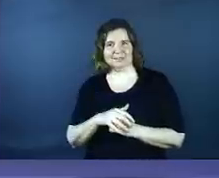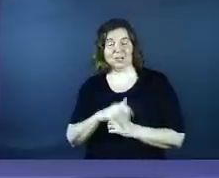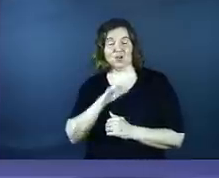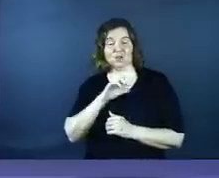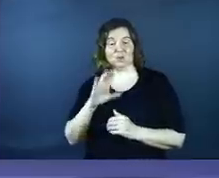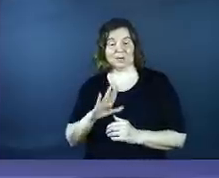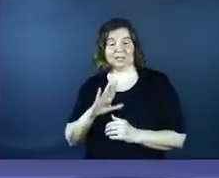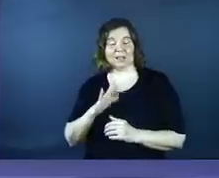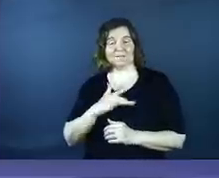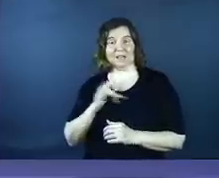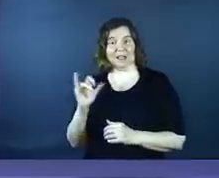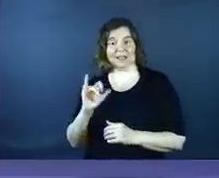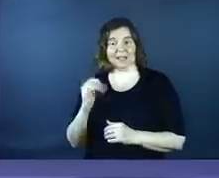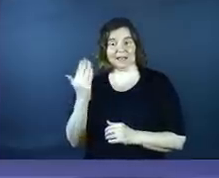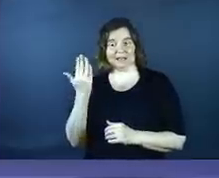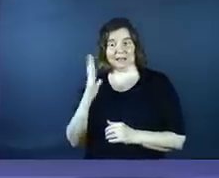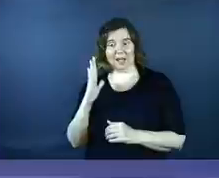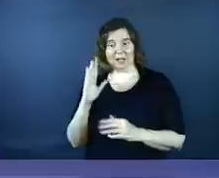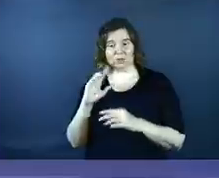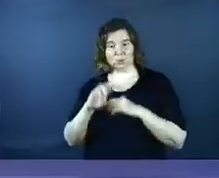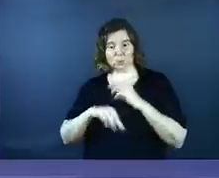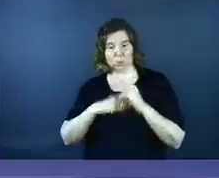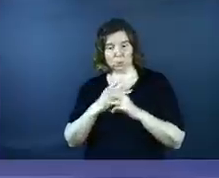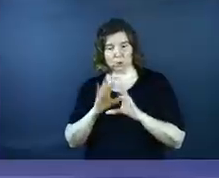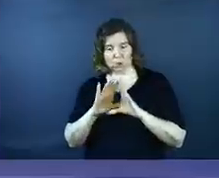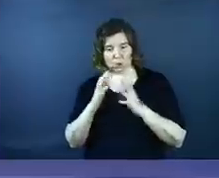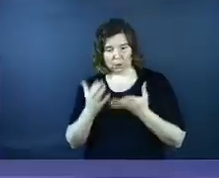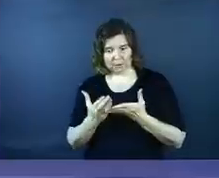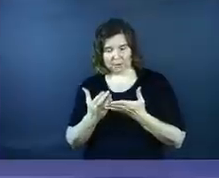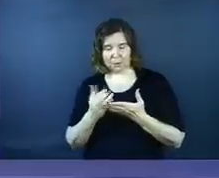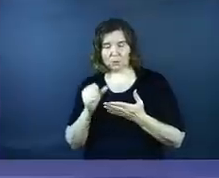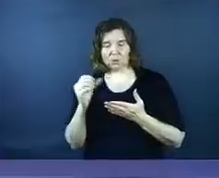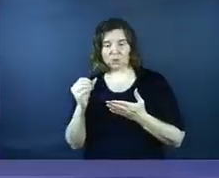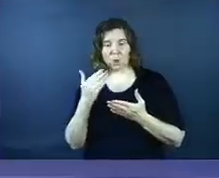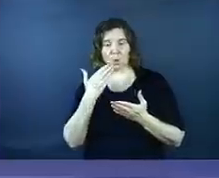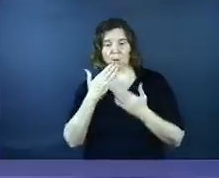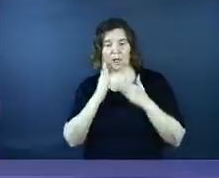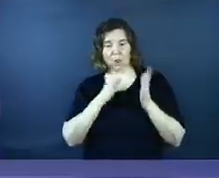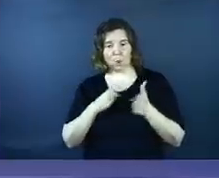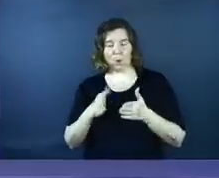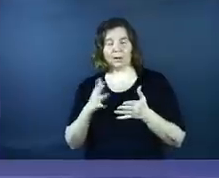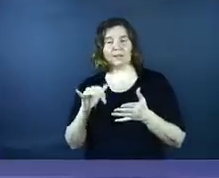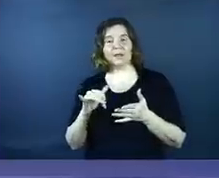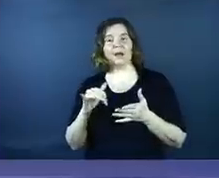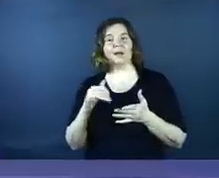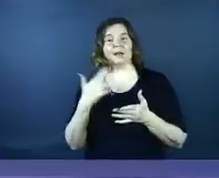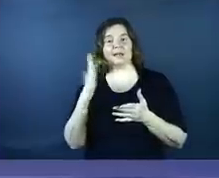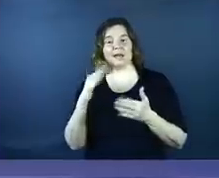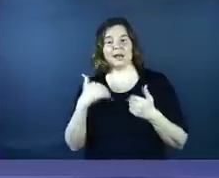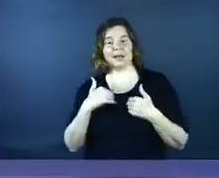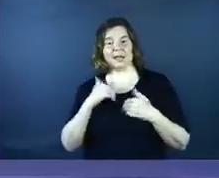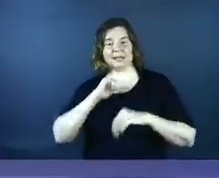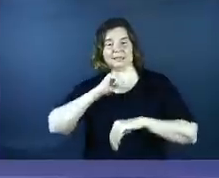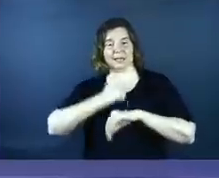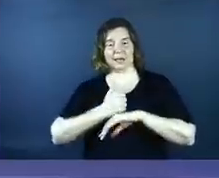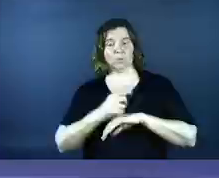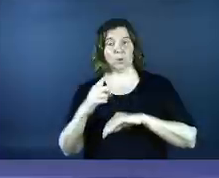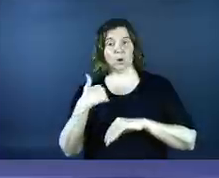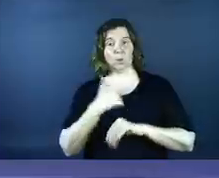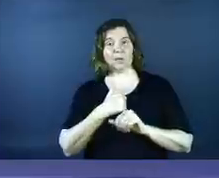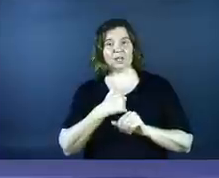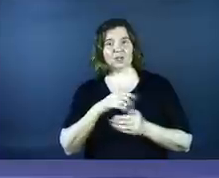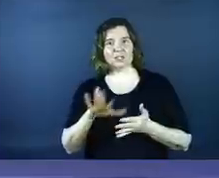Christians felt like God's world, the way he created it, was so well ordered that God had set things up to where we